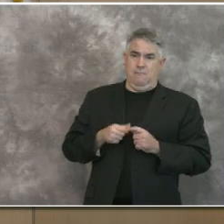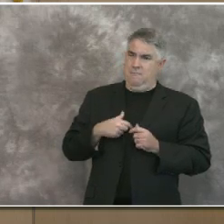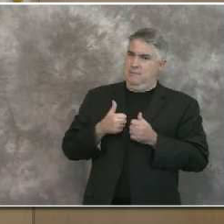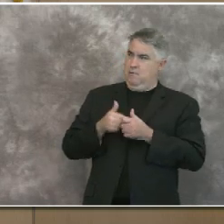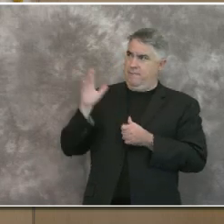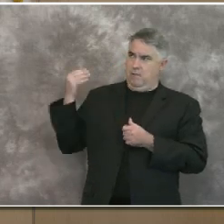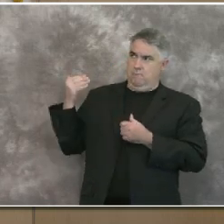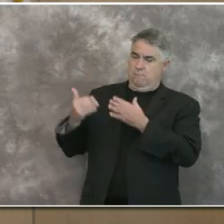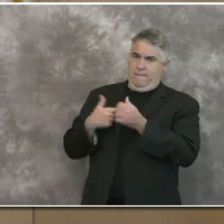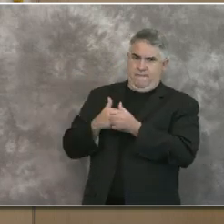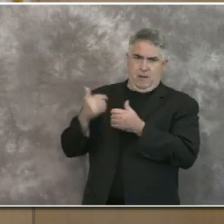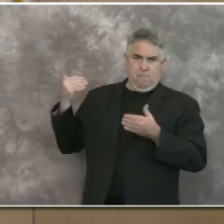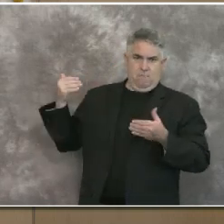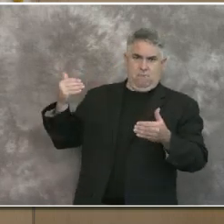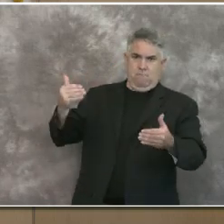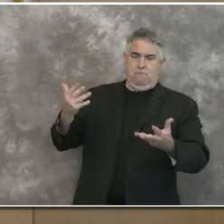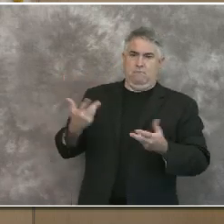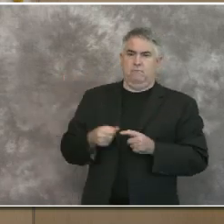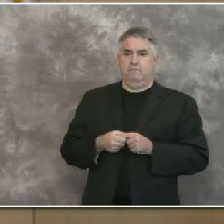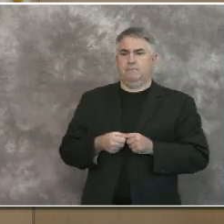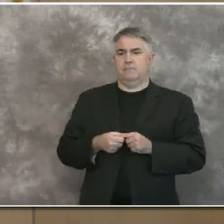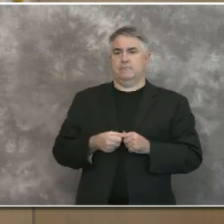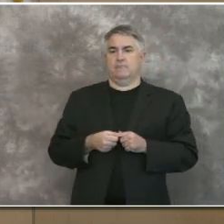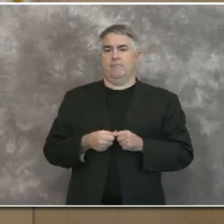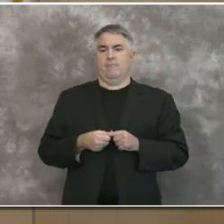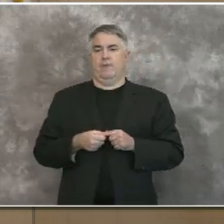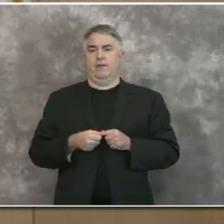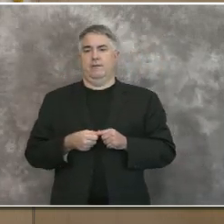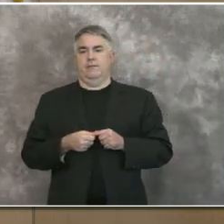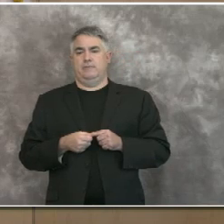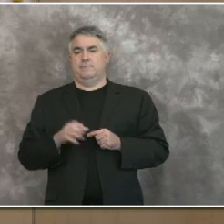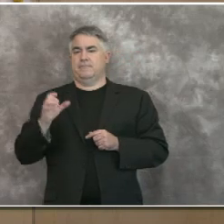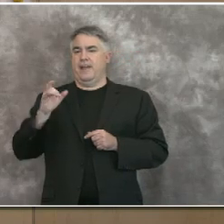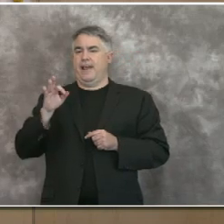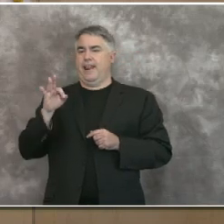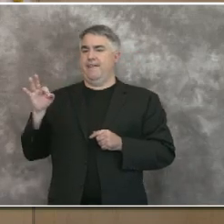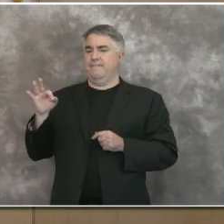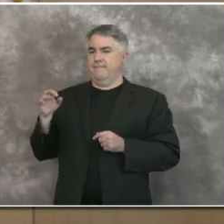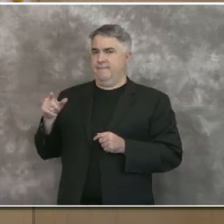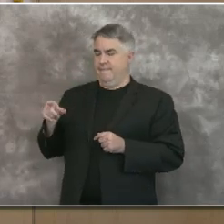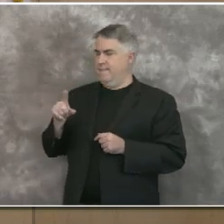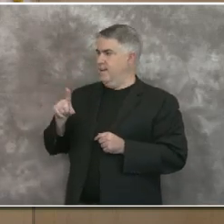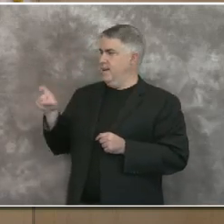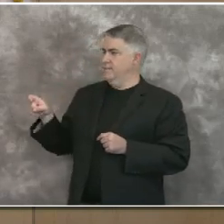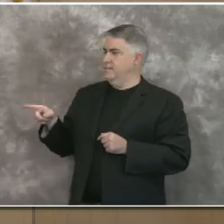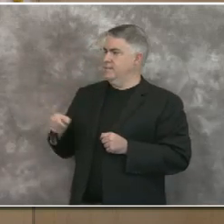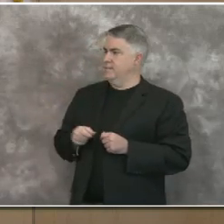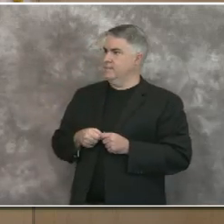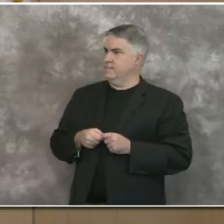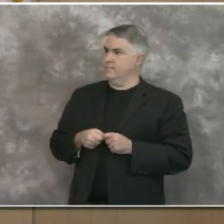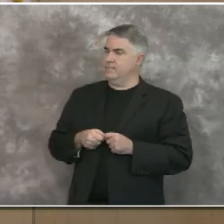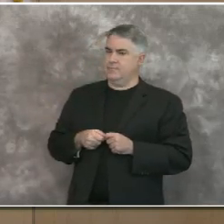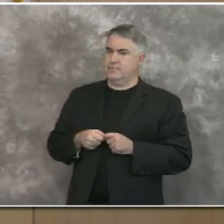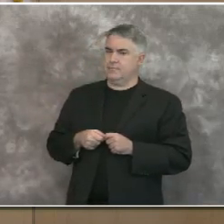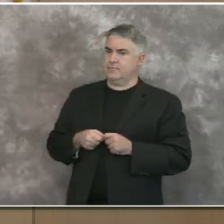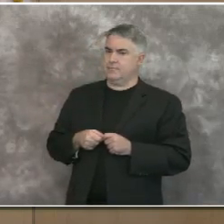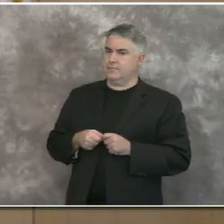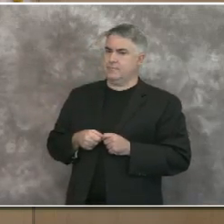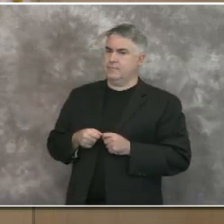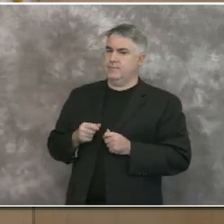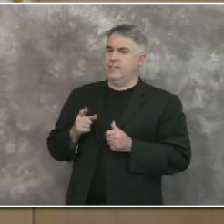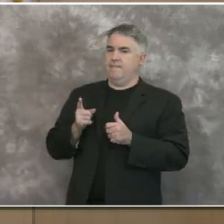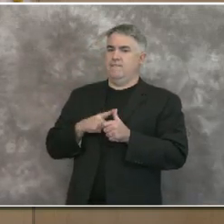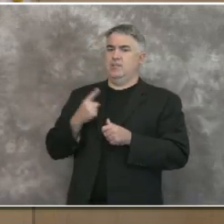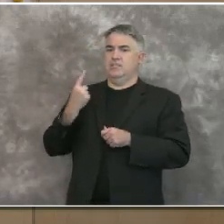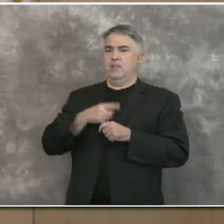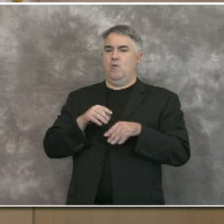have one last question from Cliff Albert at Kogo. Based on the long lines on the first day of opening of the local